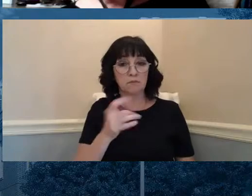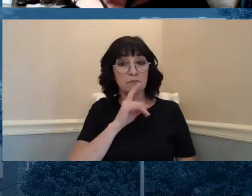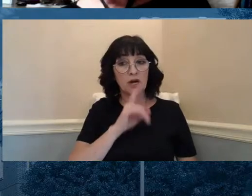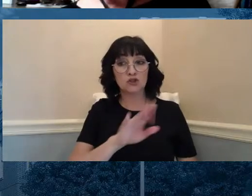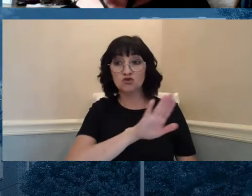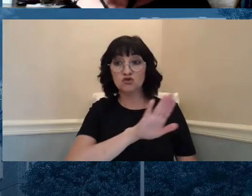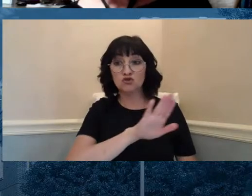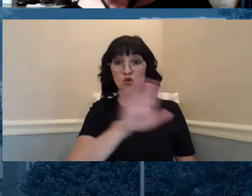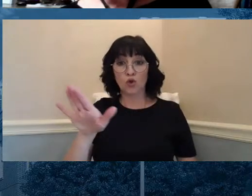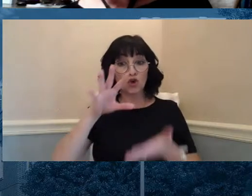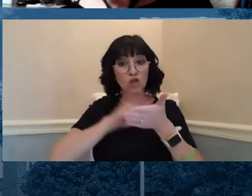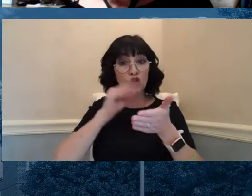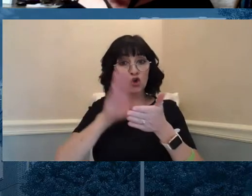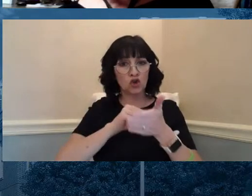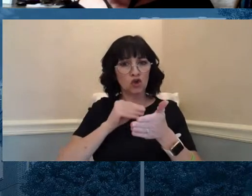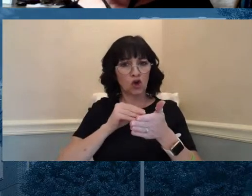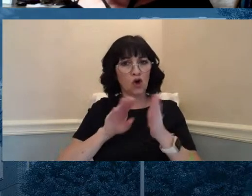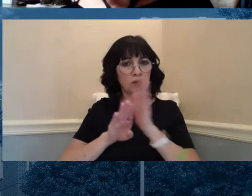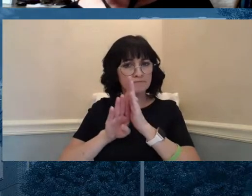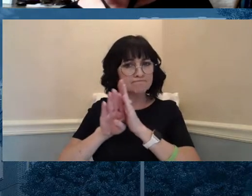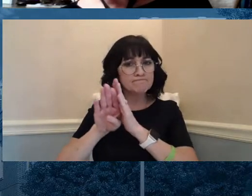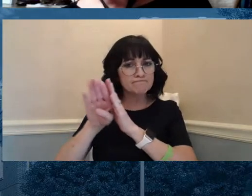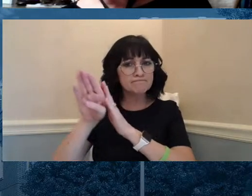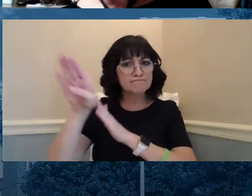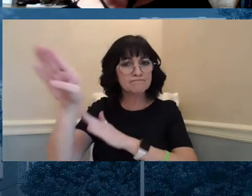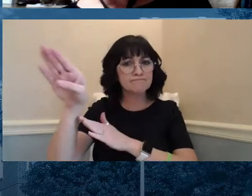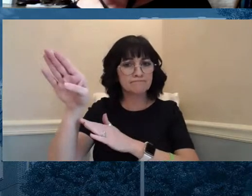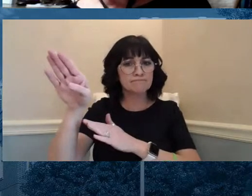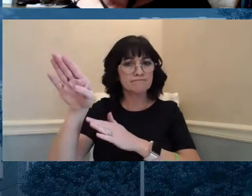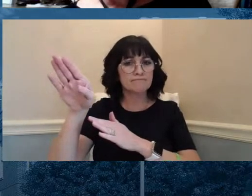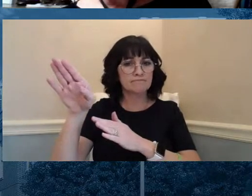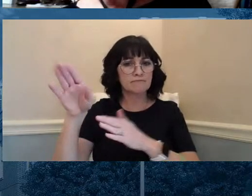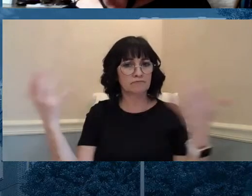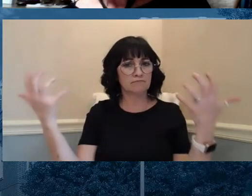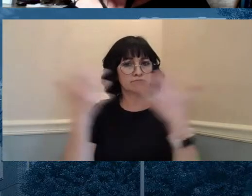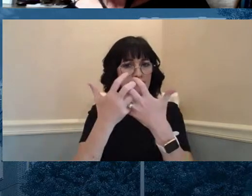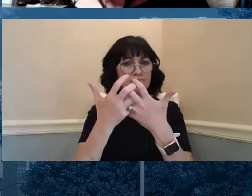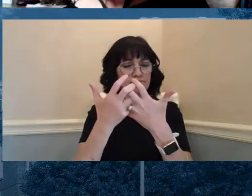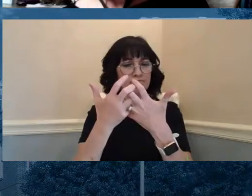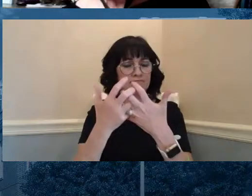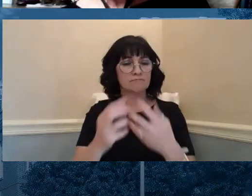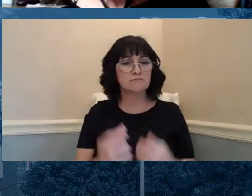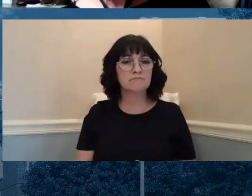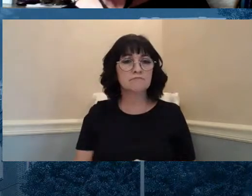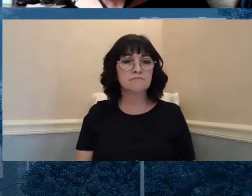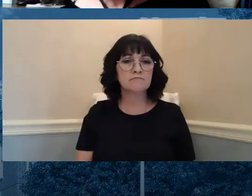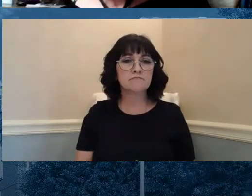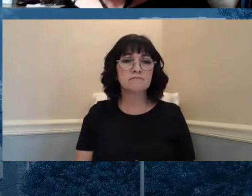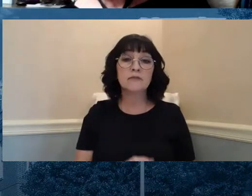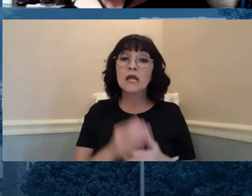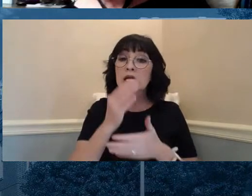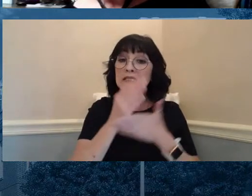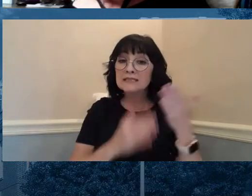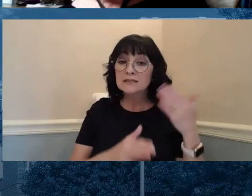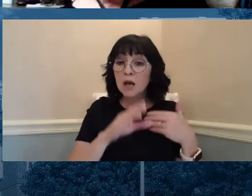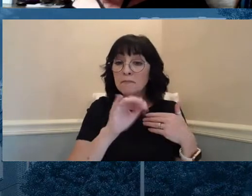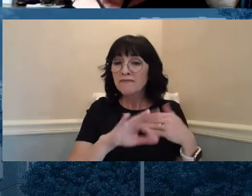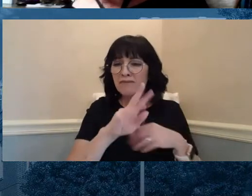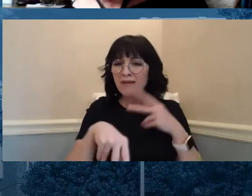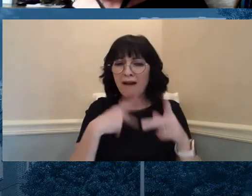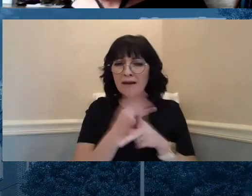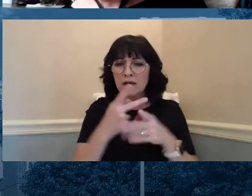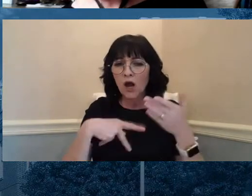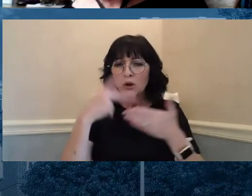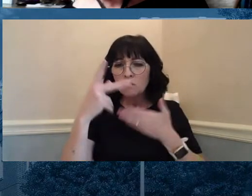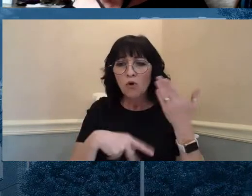fourth of our core actions, will be to support structures to accelerate learning. And some of this will be done, for example,